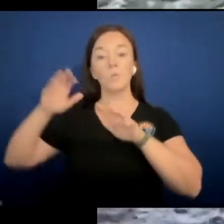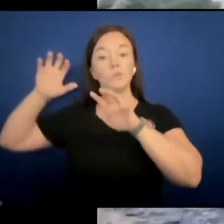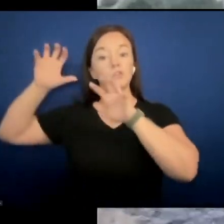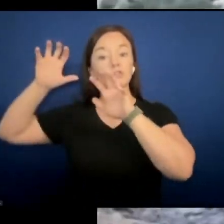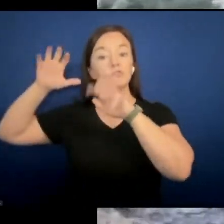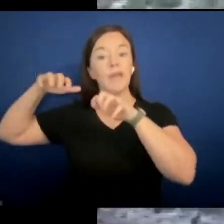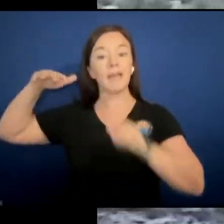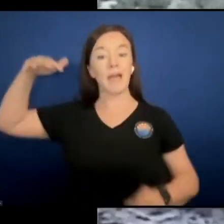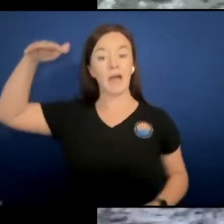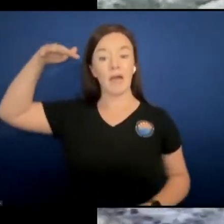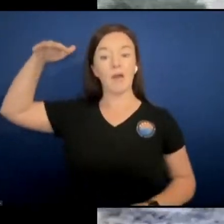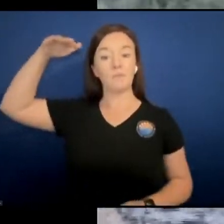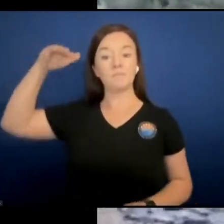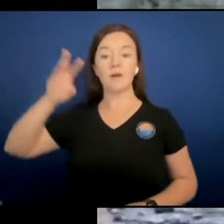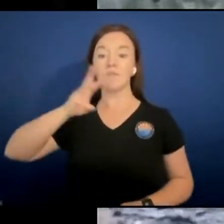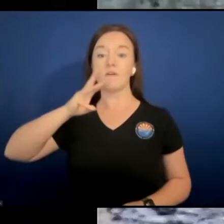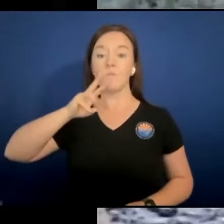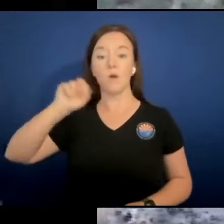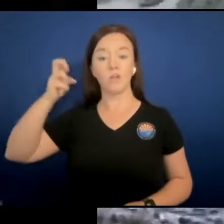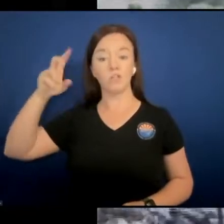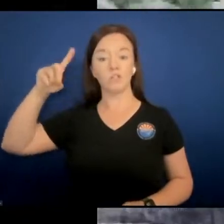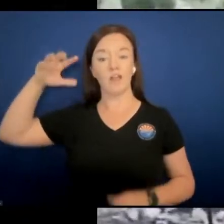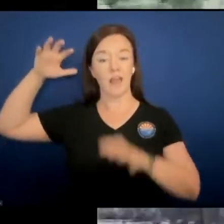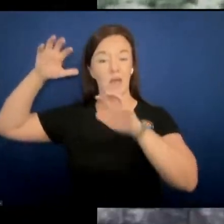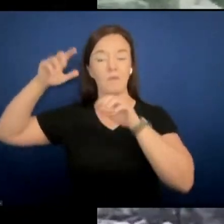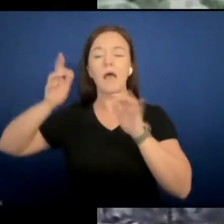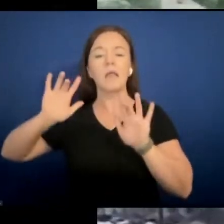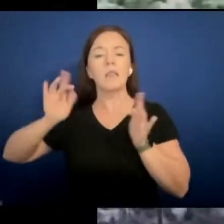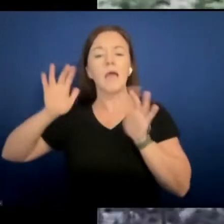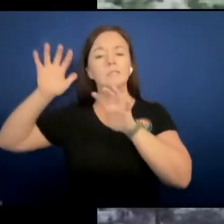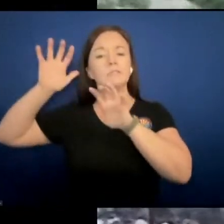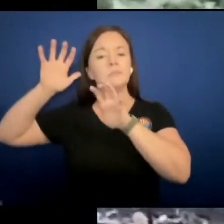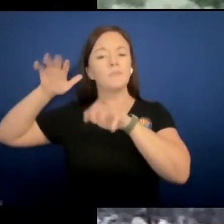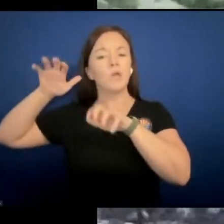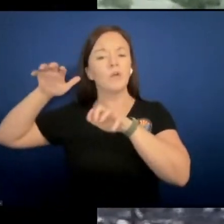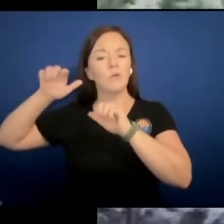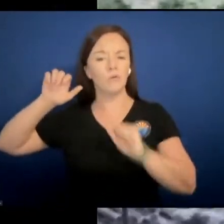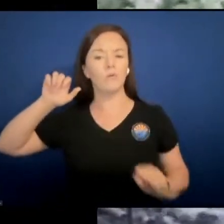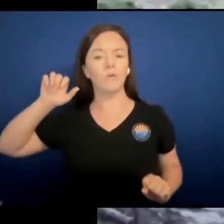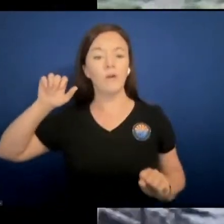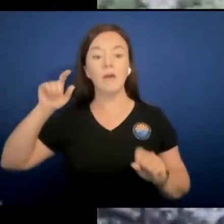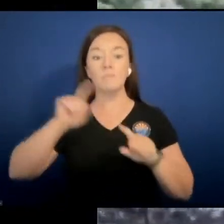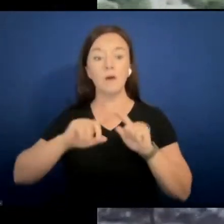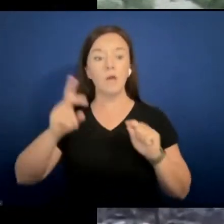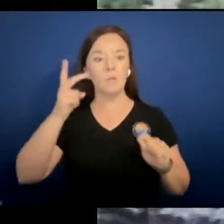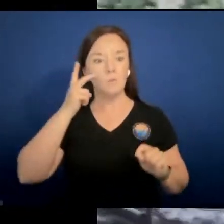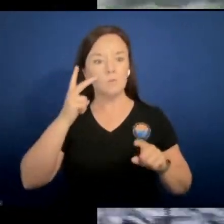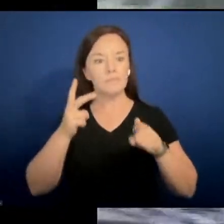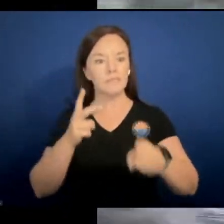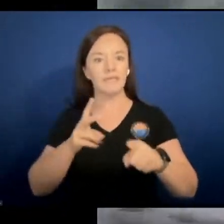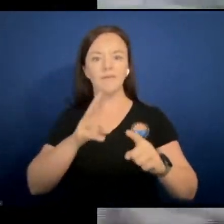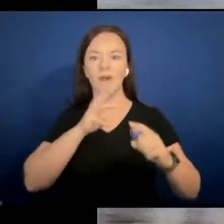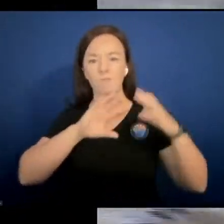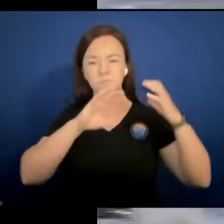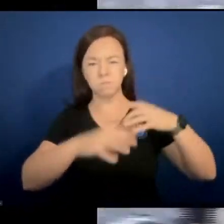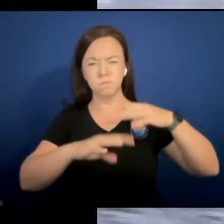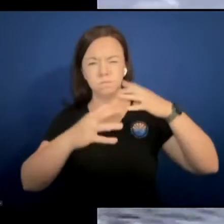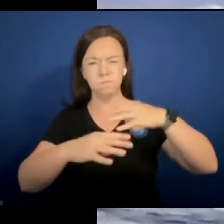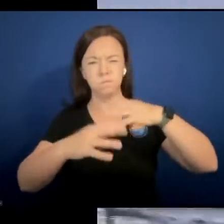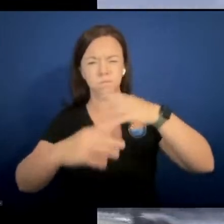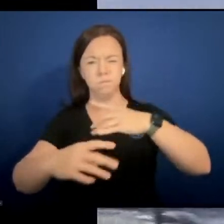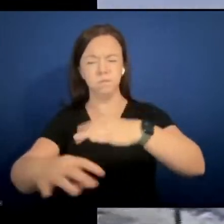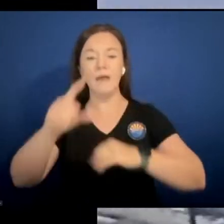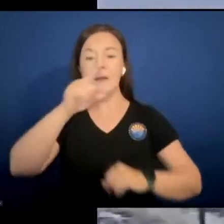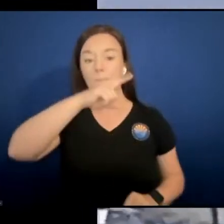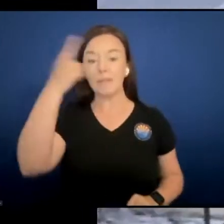up in the watershed, was a light sprinkle here. You can see the intensity of the flow, the black